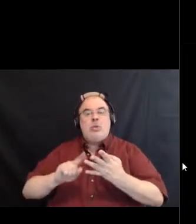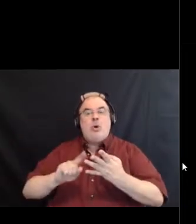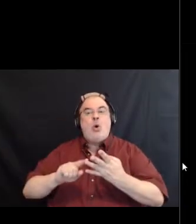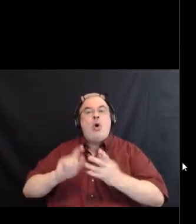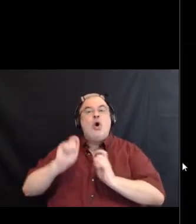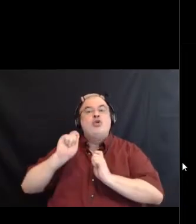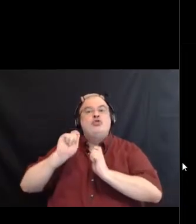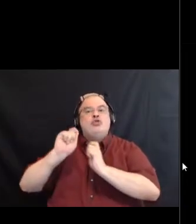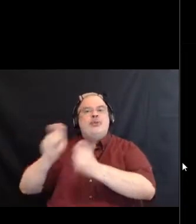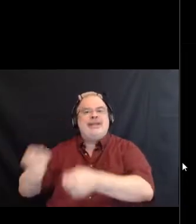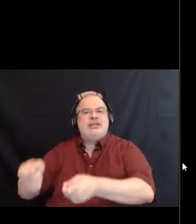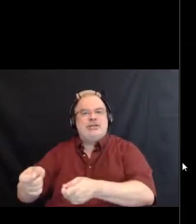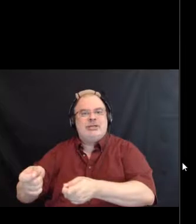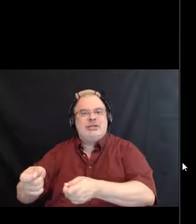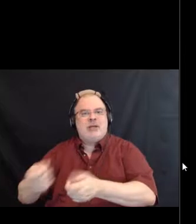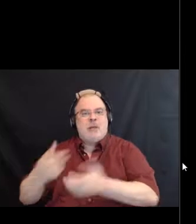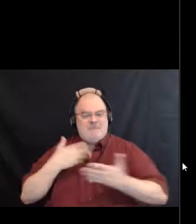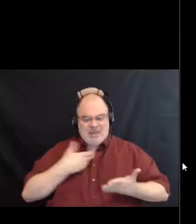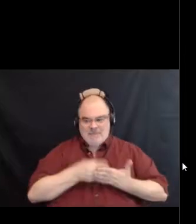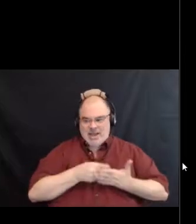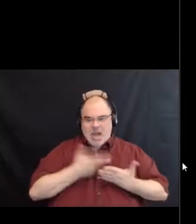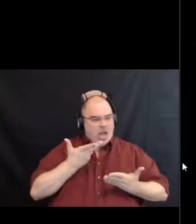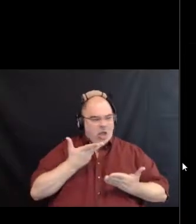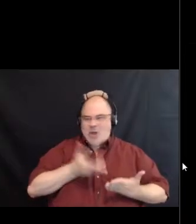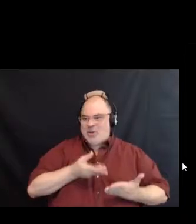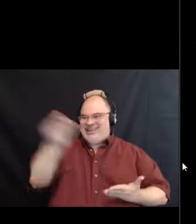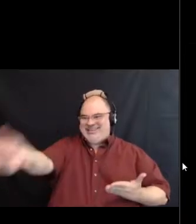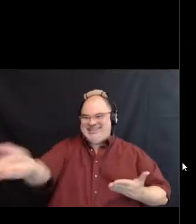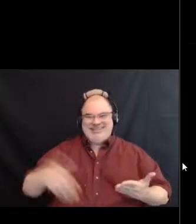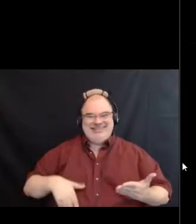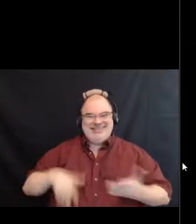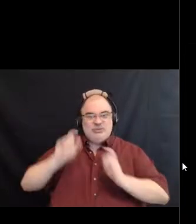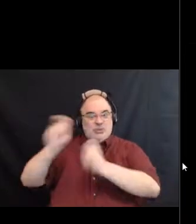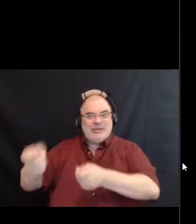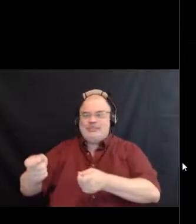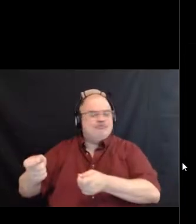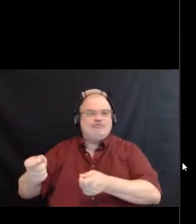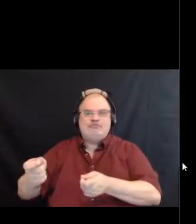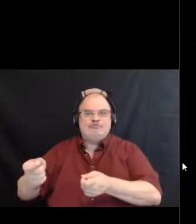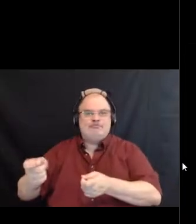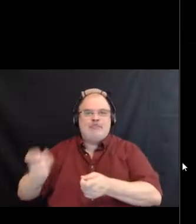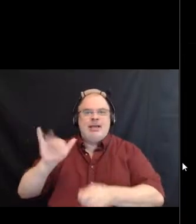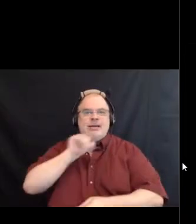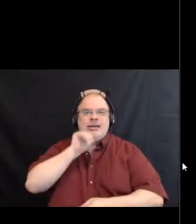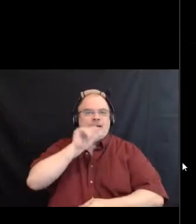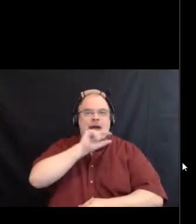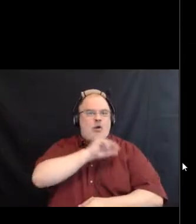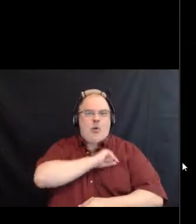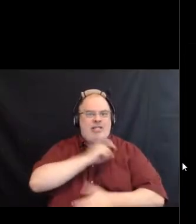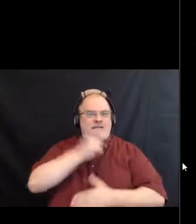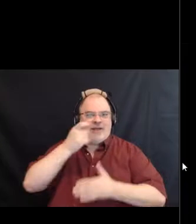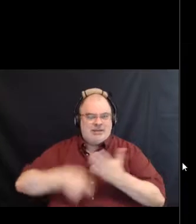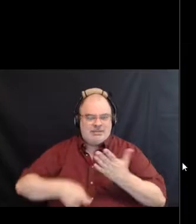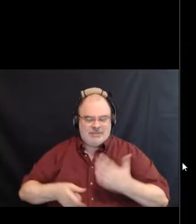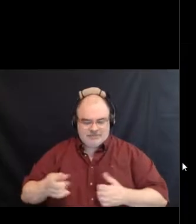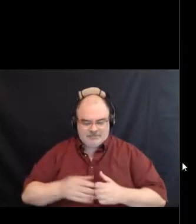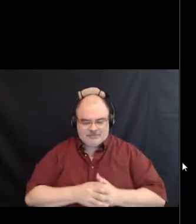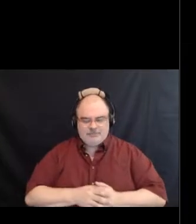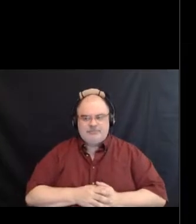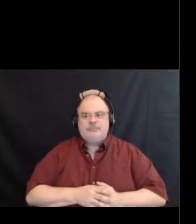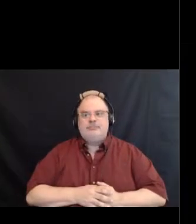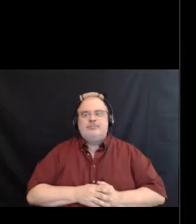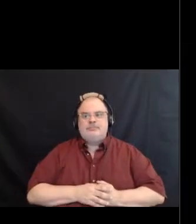a qualified disability expense. So it's pretty exciting on how people can use these accounts to help improve